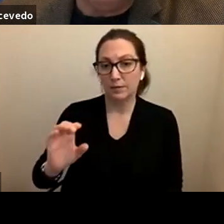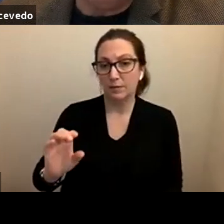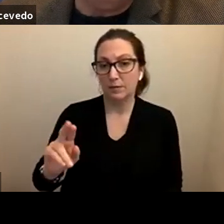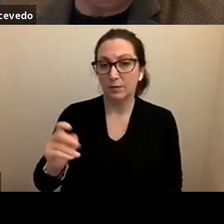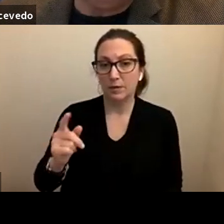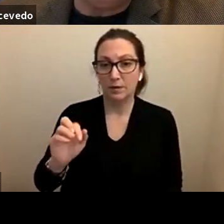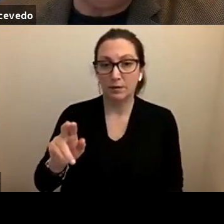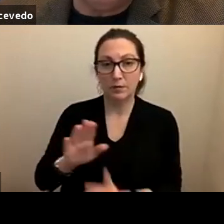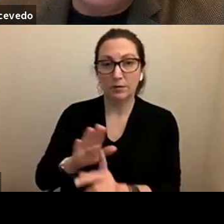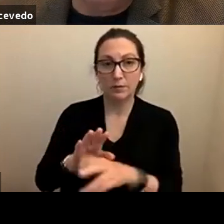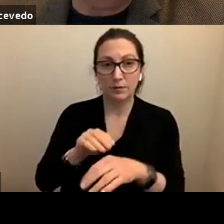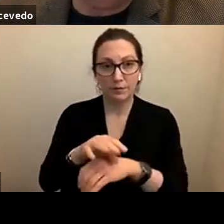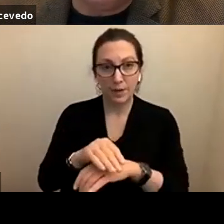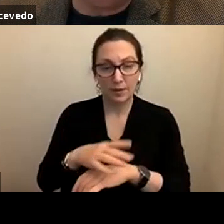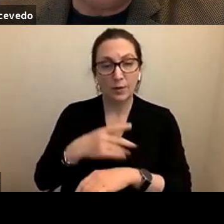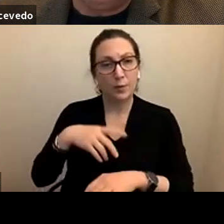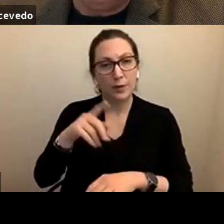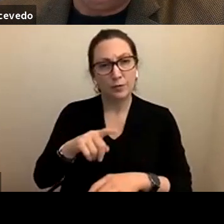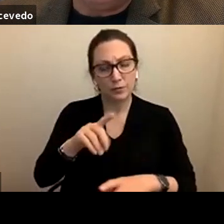at communities that have